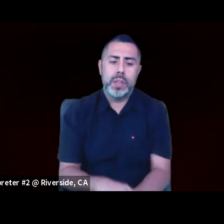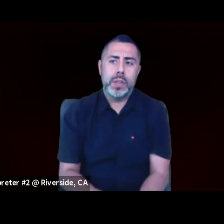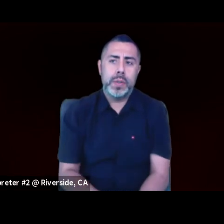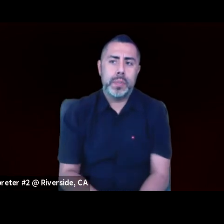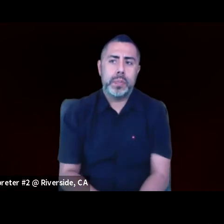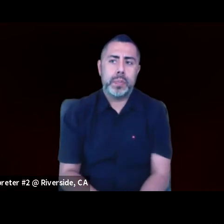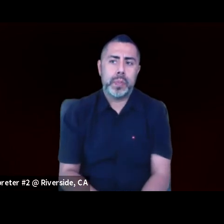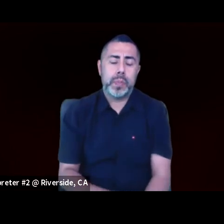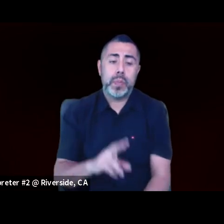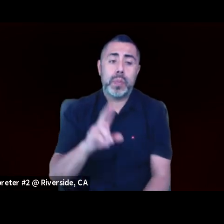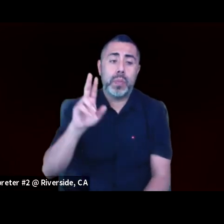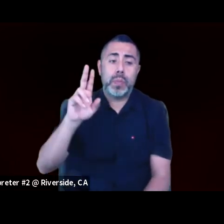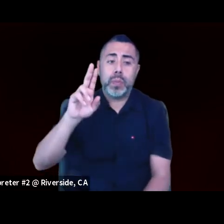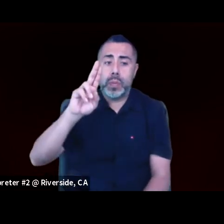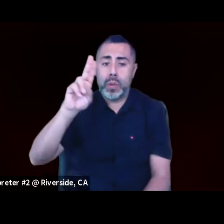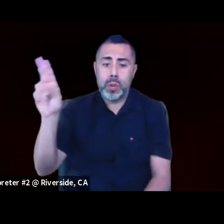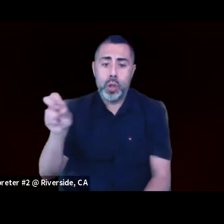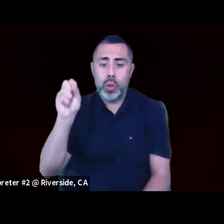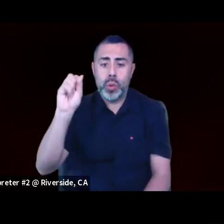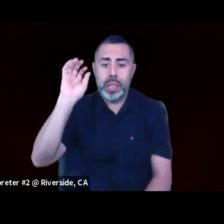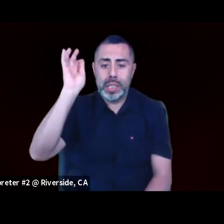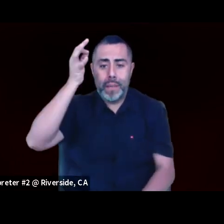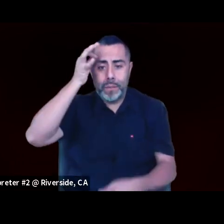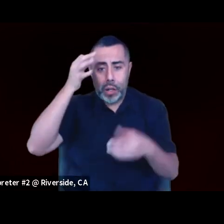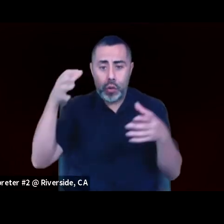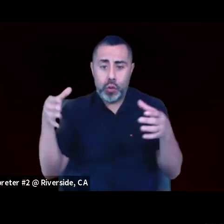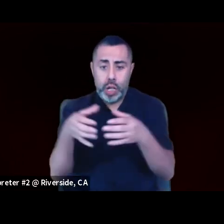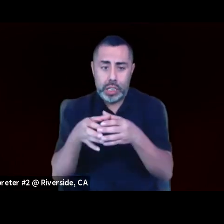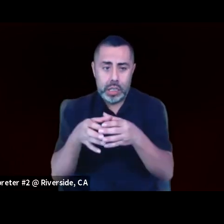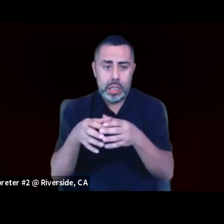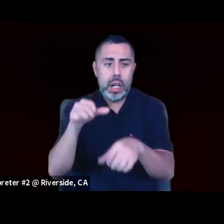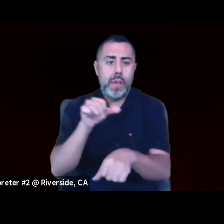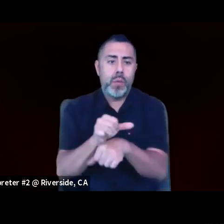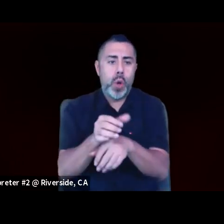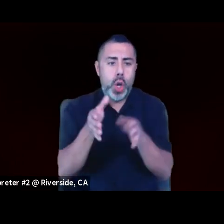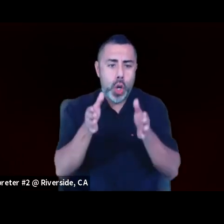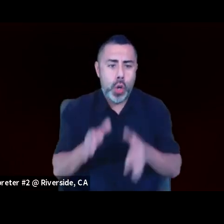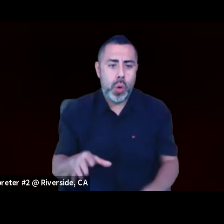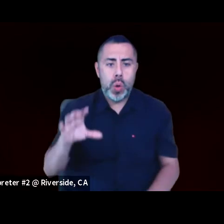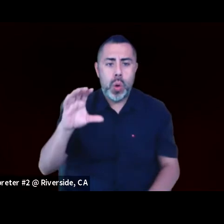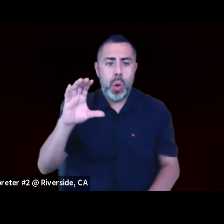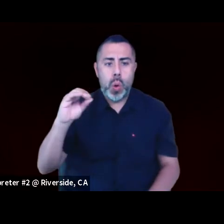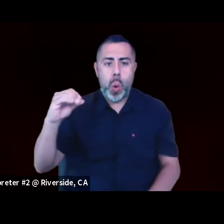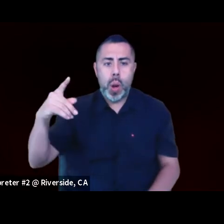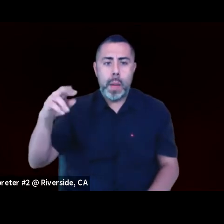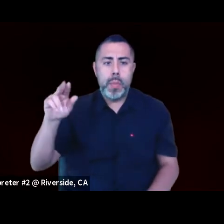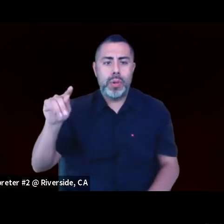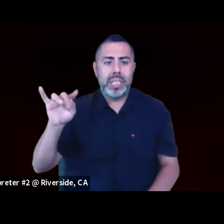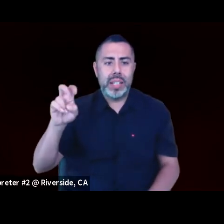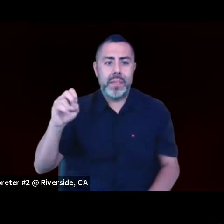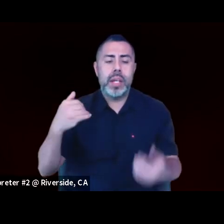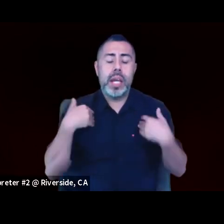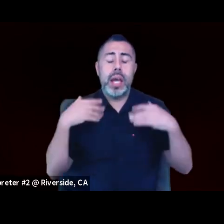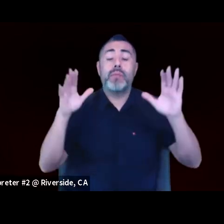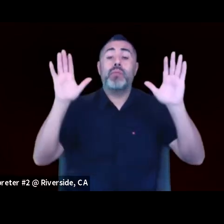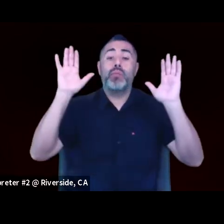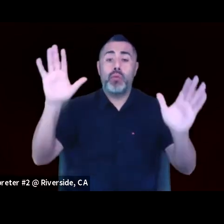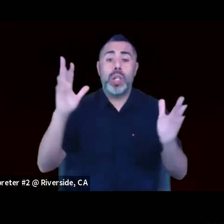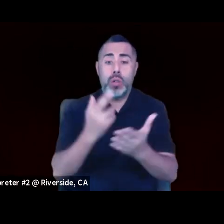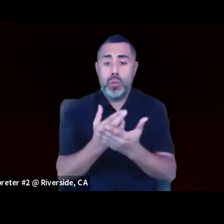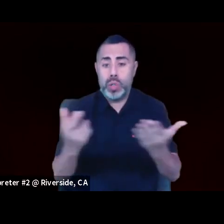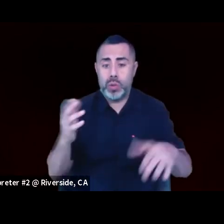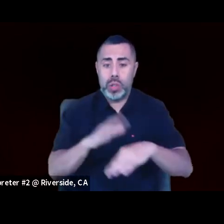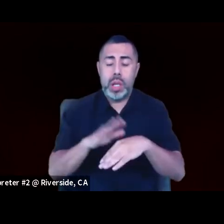The US Federation of Worker Cooperatives has some great resources on their website for